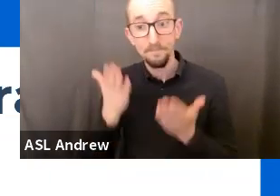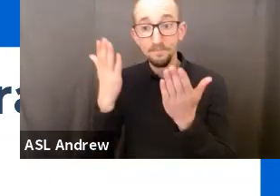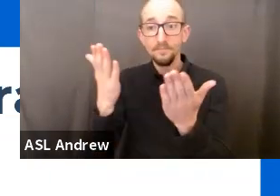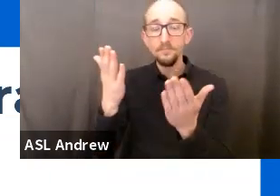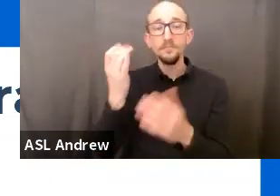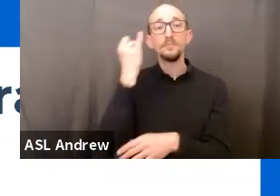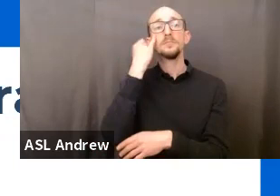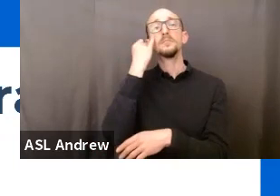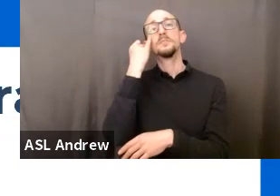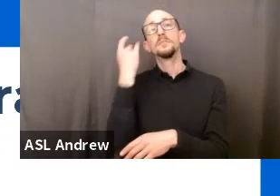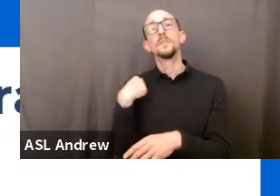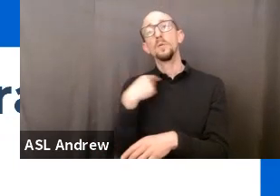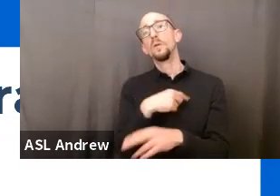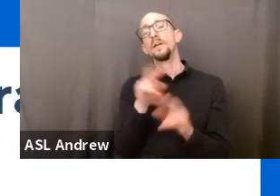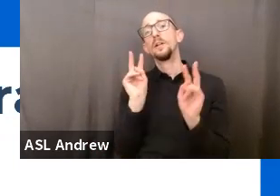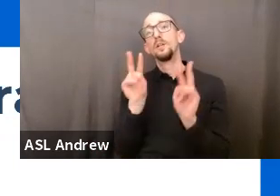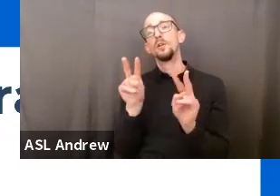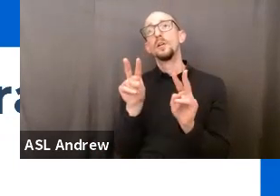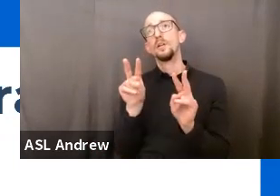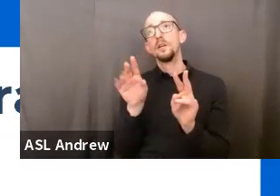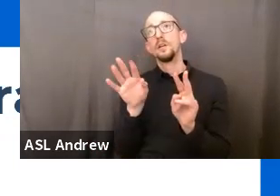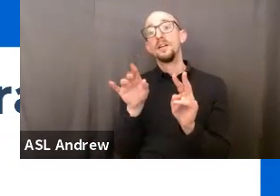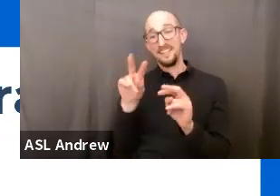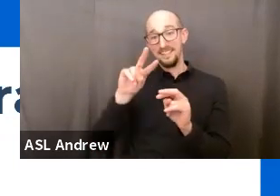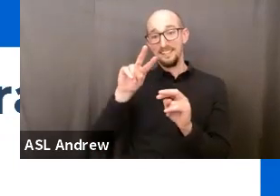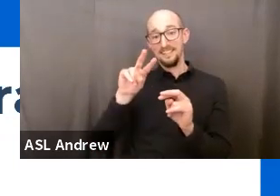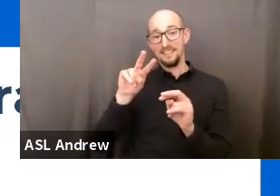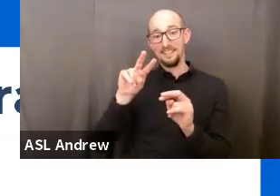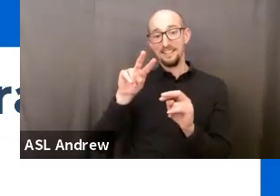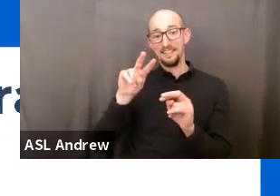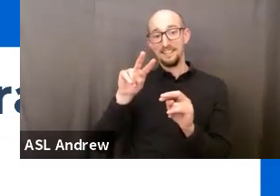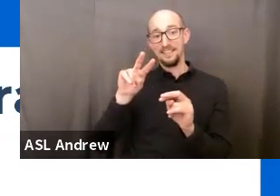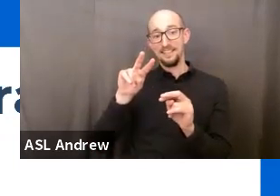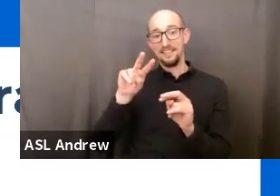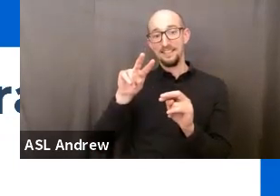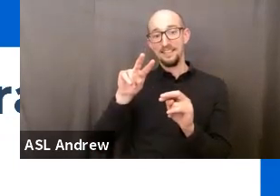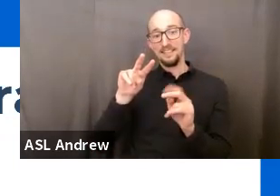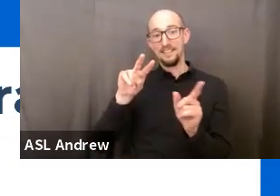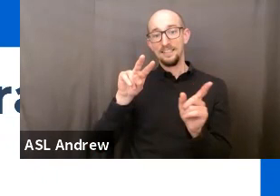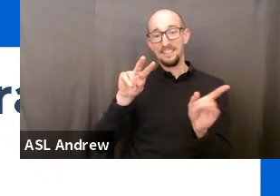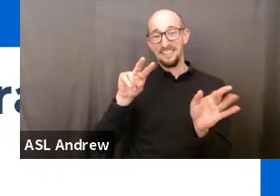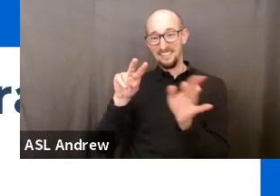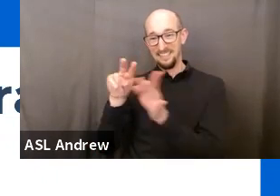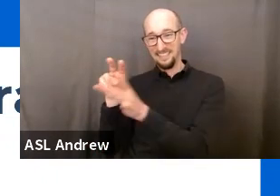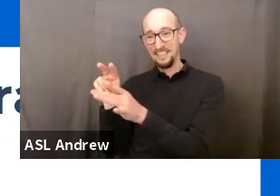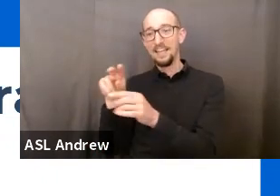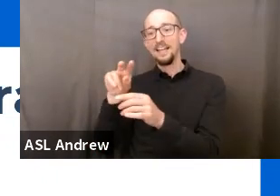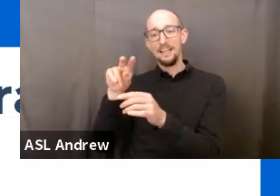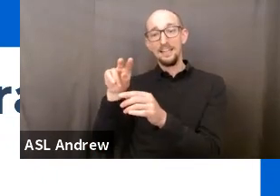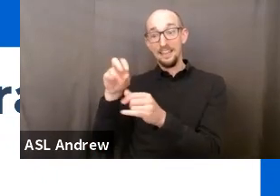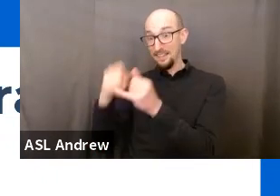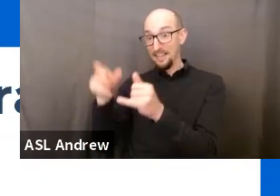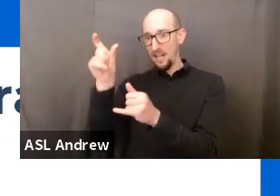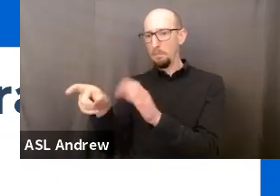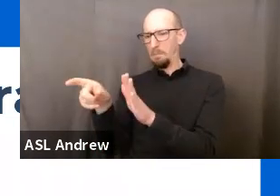we look at the second to last column solely for tiers 1 and 2 in the